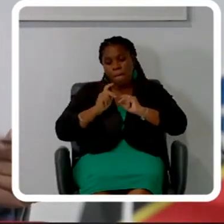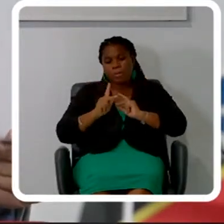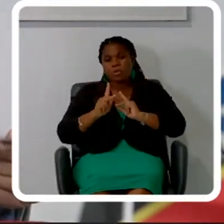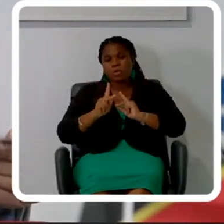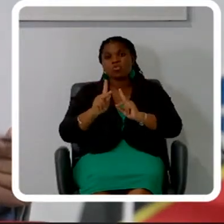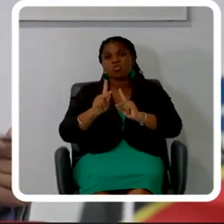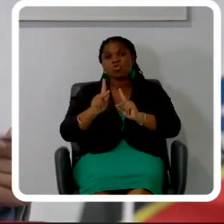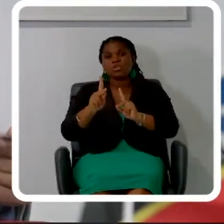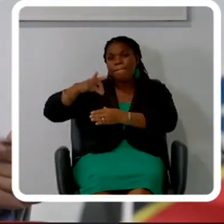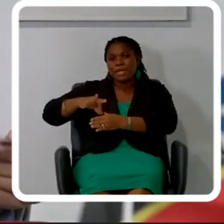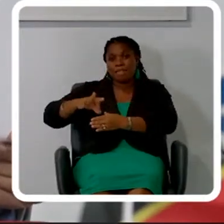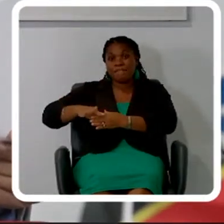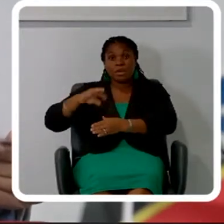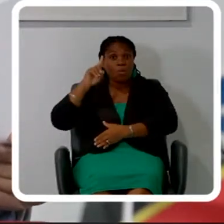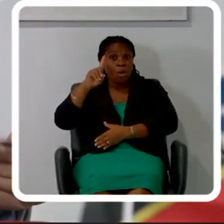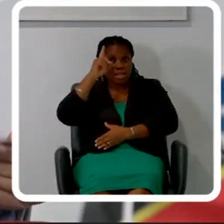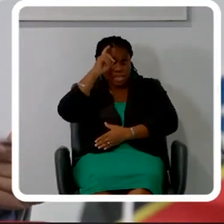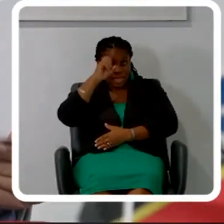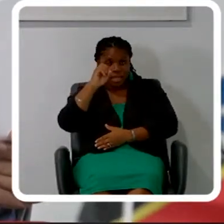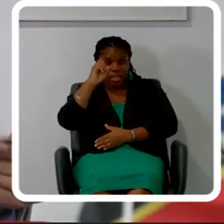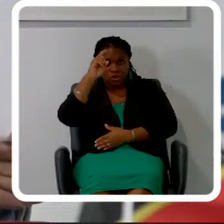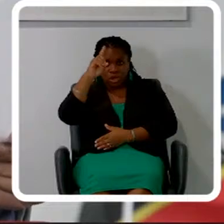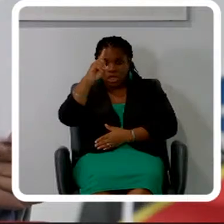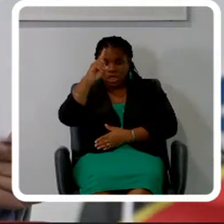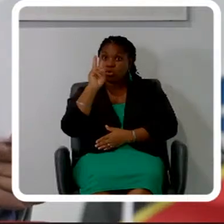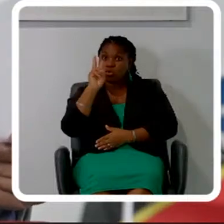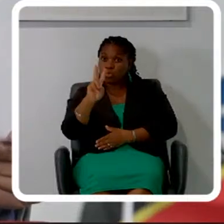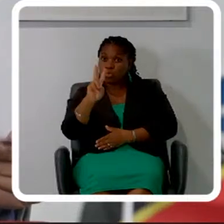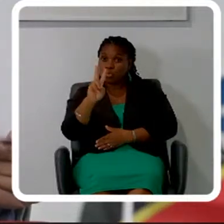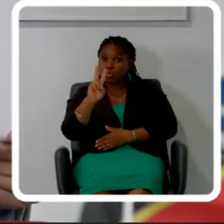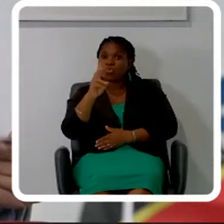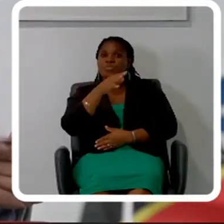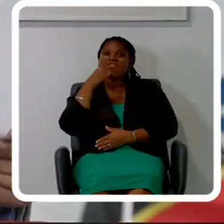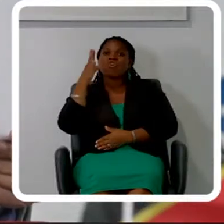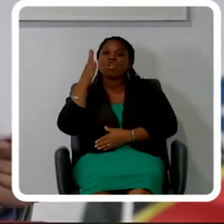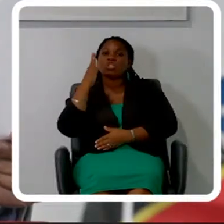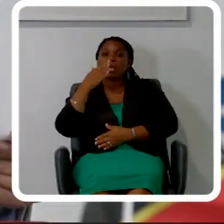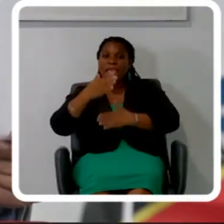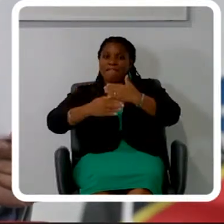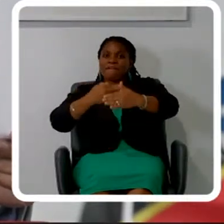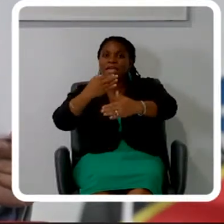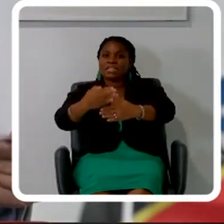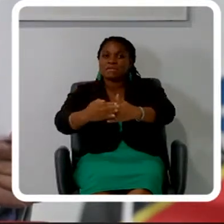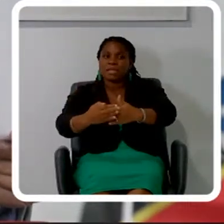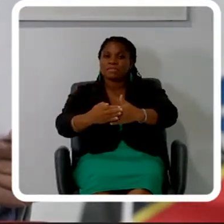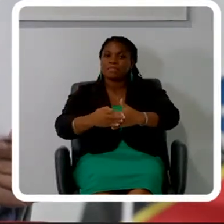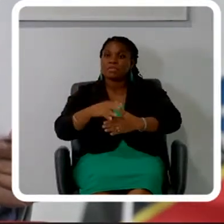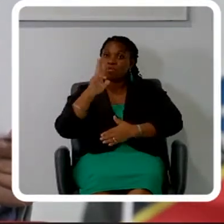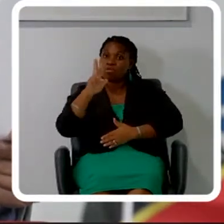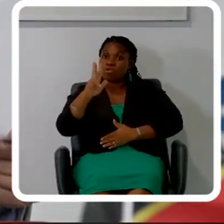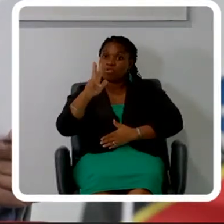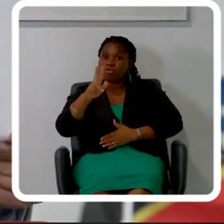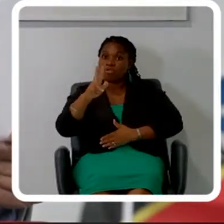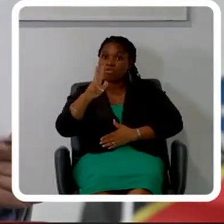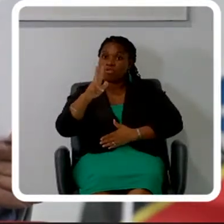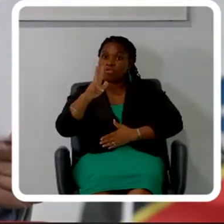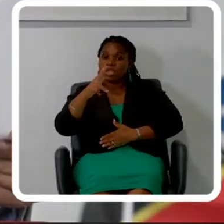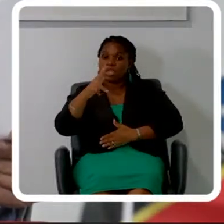from. 1, education. 2, agriculture and advancement. 3, renewable energy.